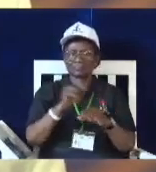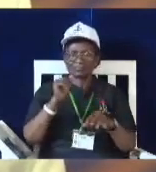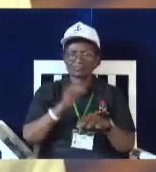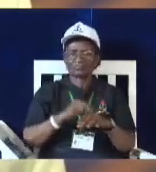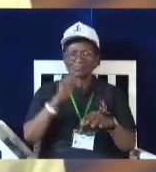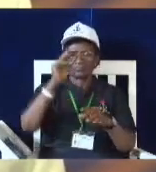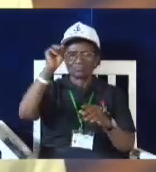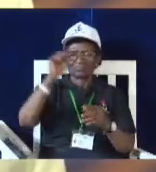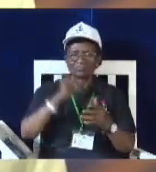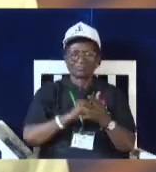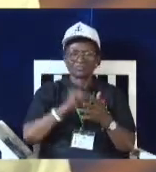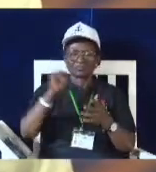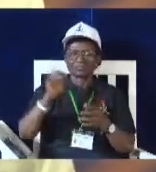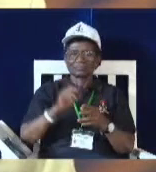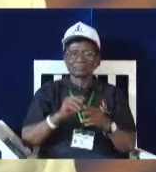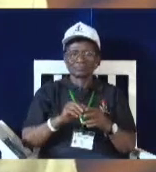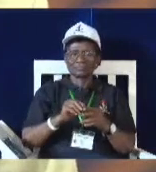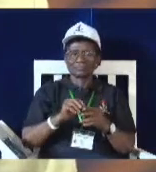11.